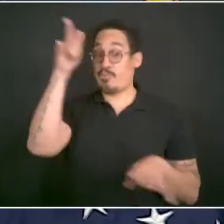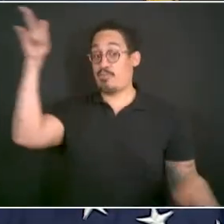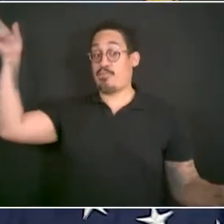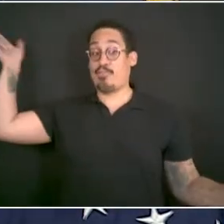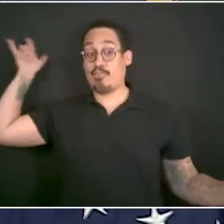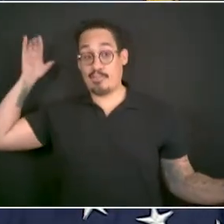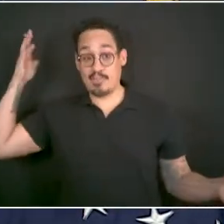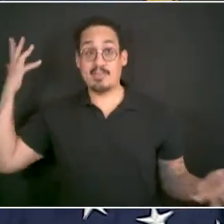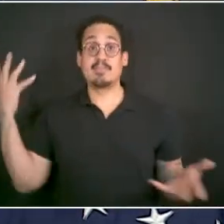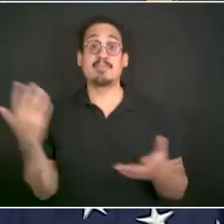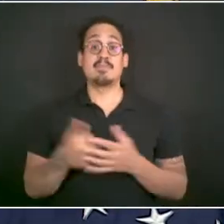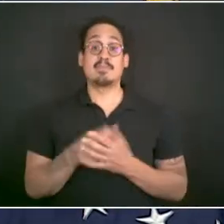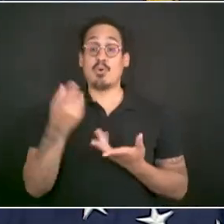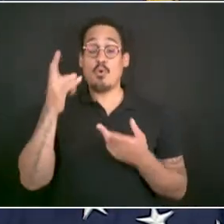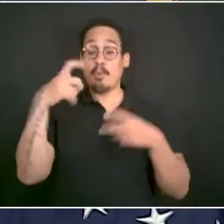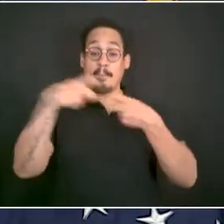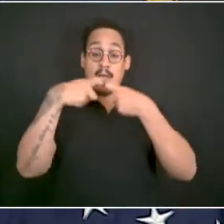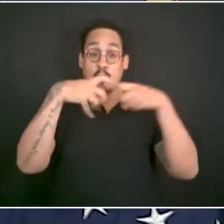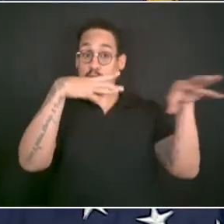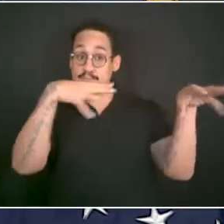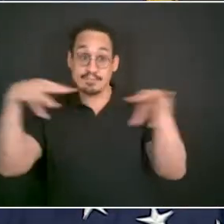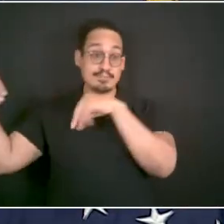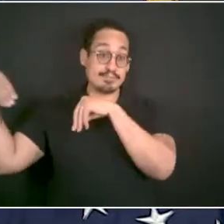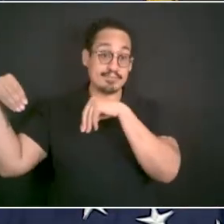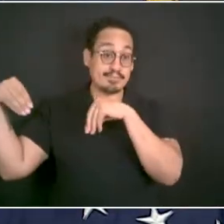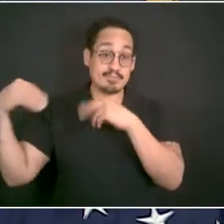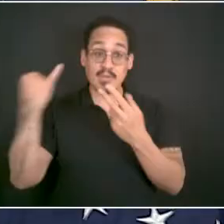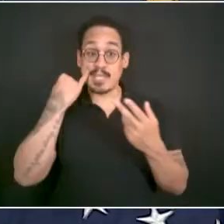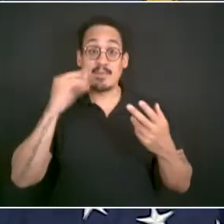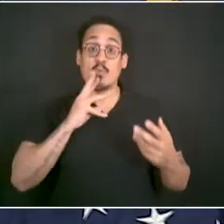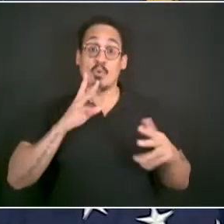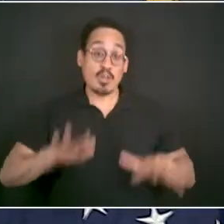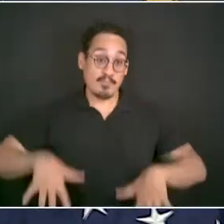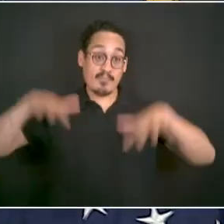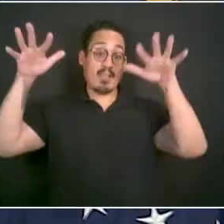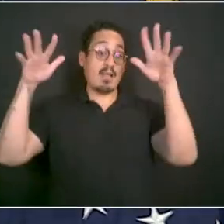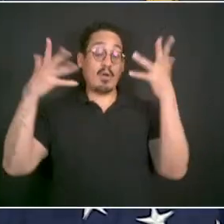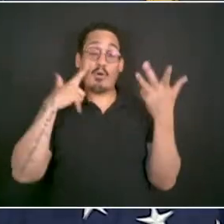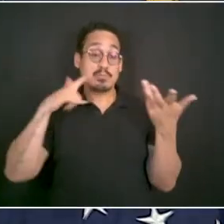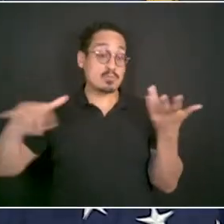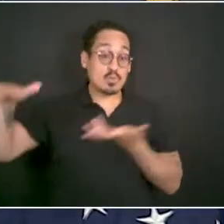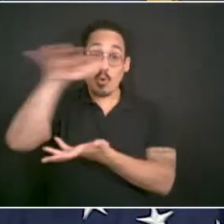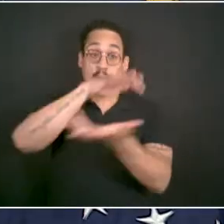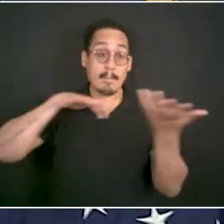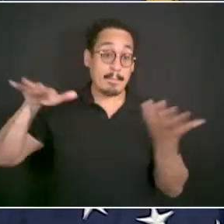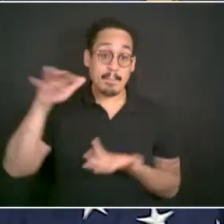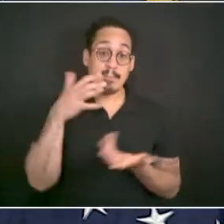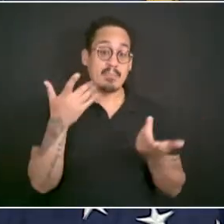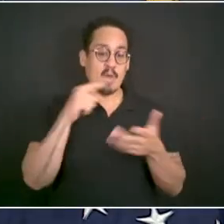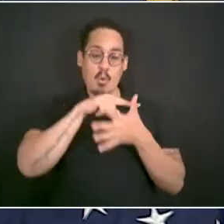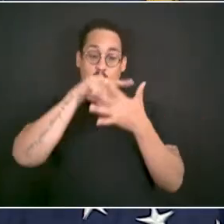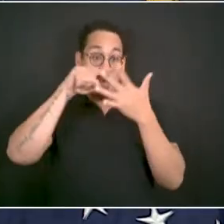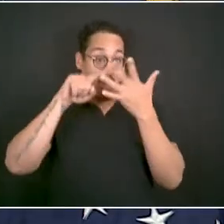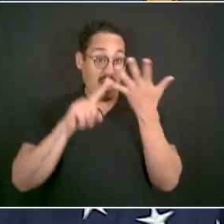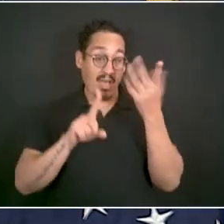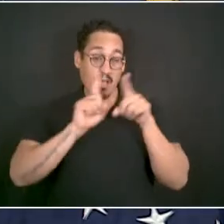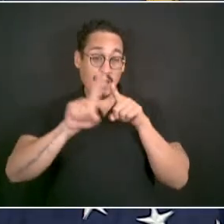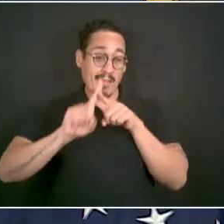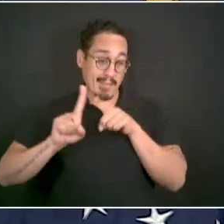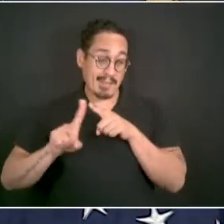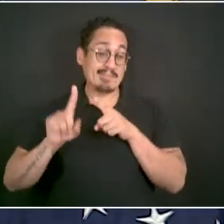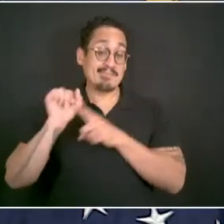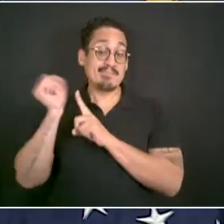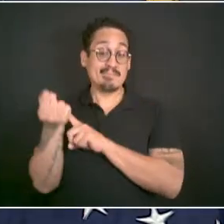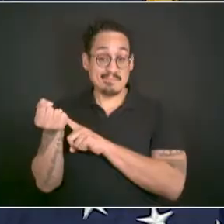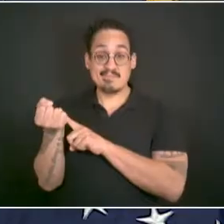have a power outage, if we have a flood, we have a storm, all of these unforeseen things,